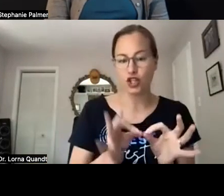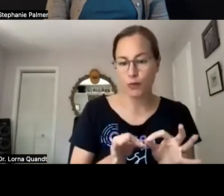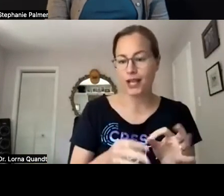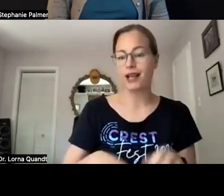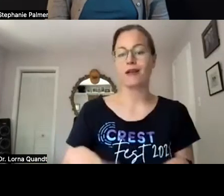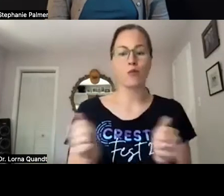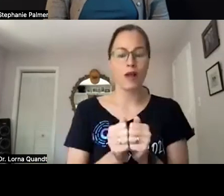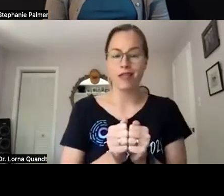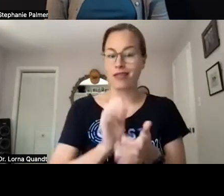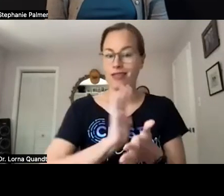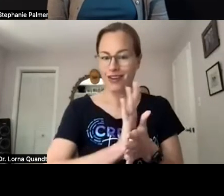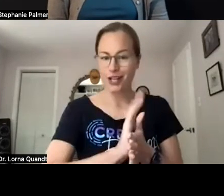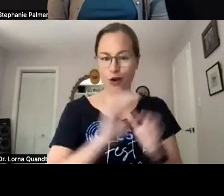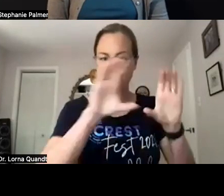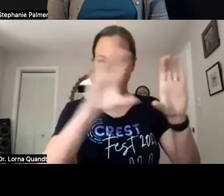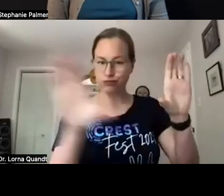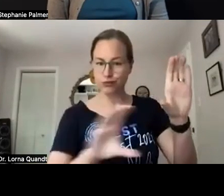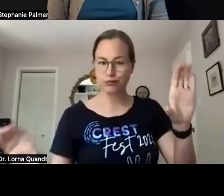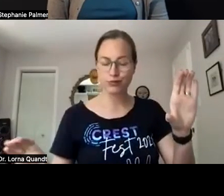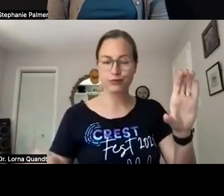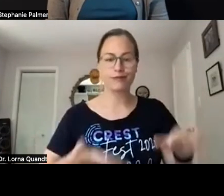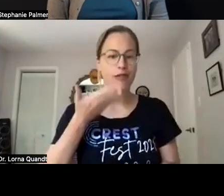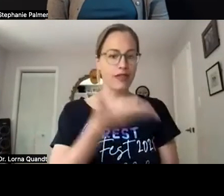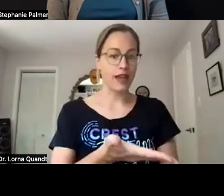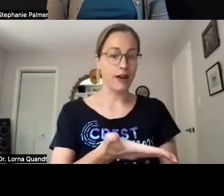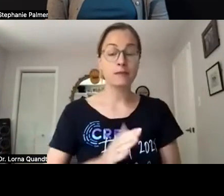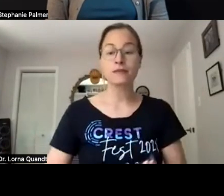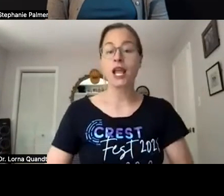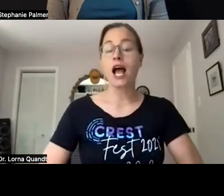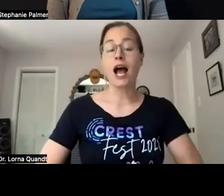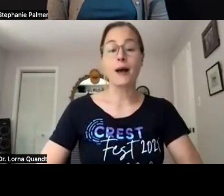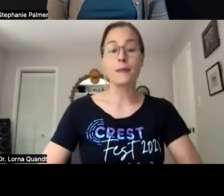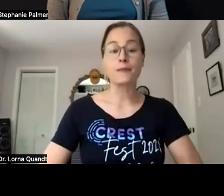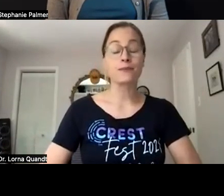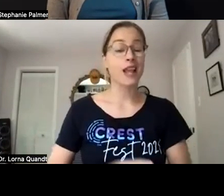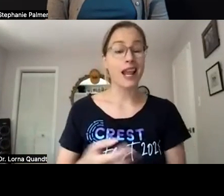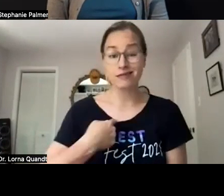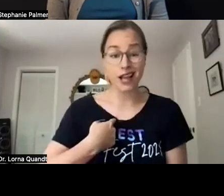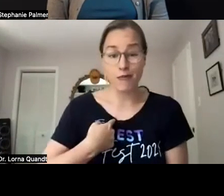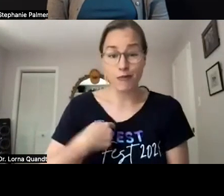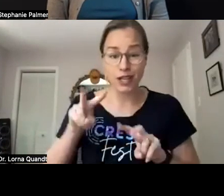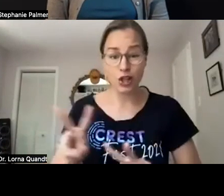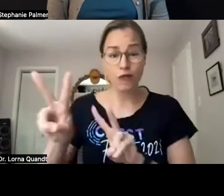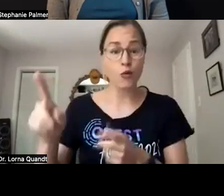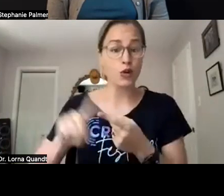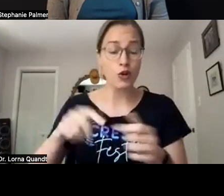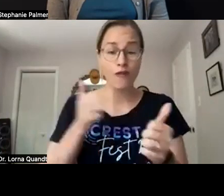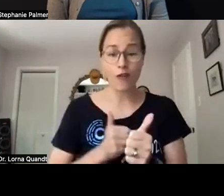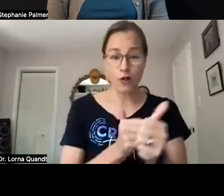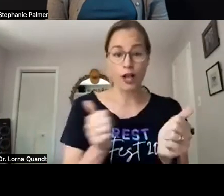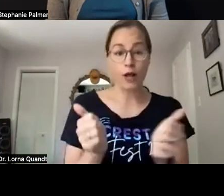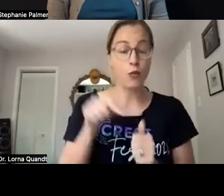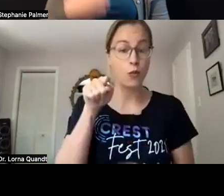it nice so the captions are there and the interpreters are clear with the video. And that'll be posted. Thank